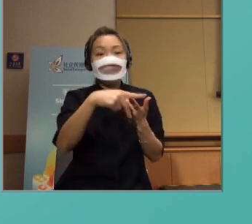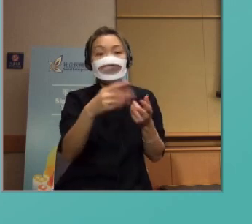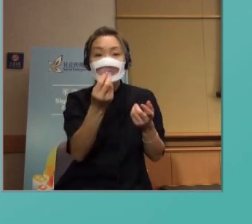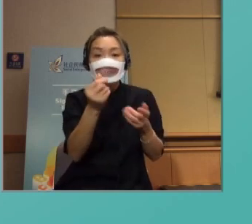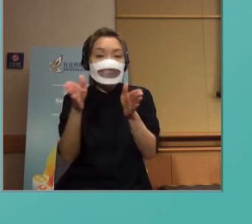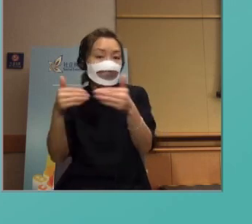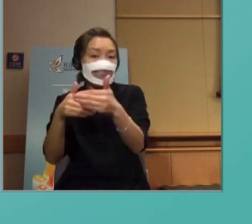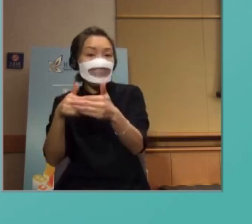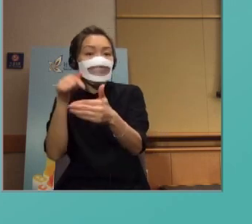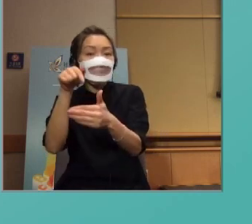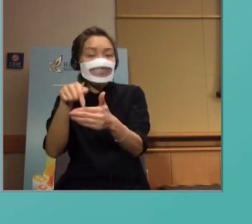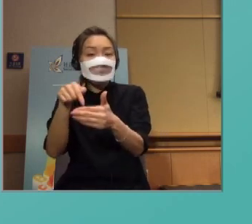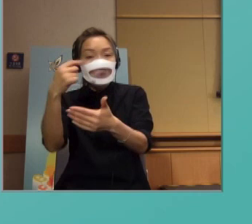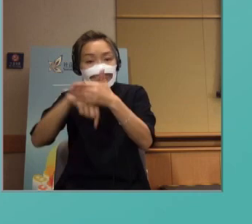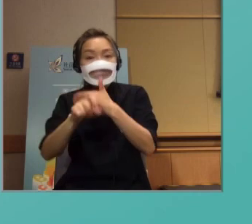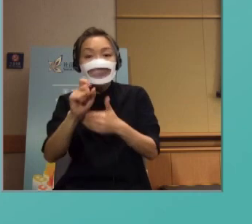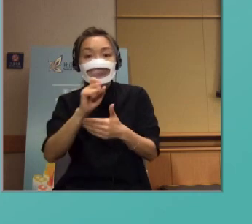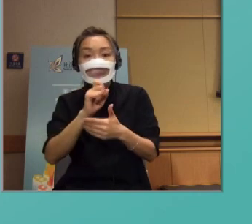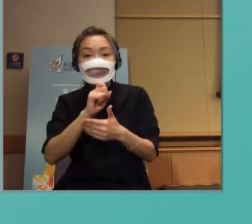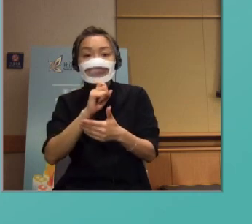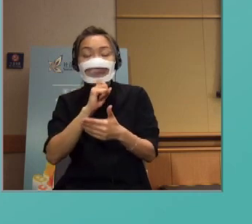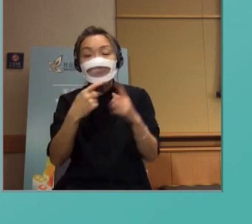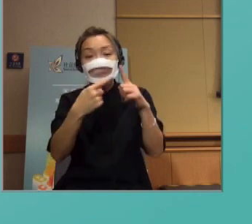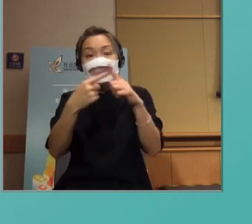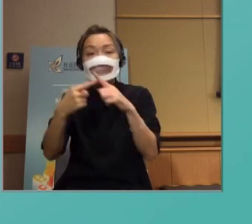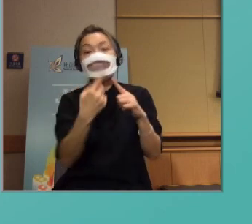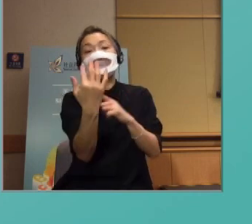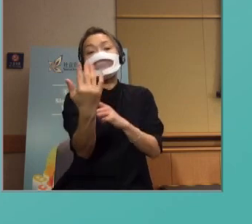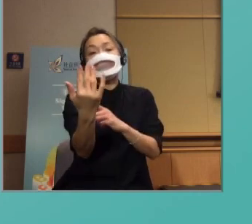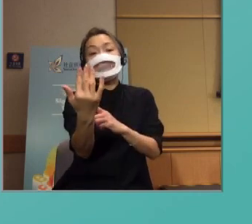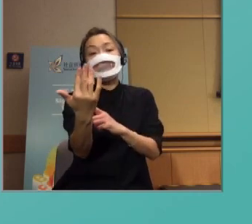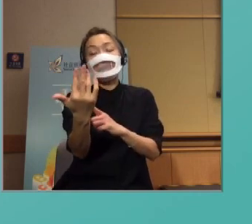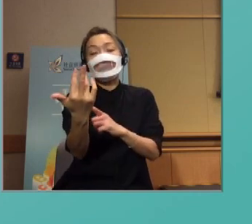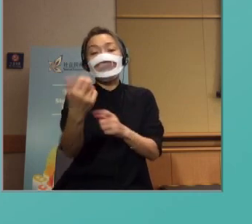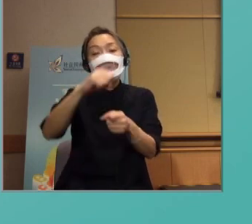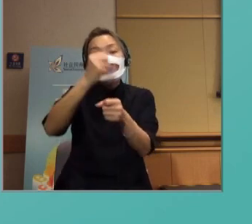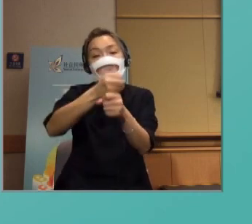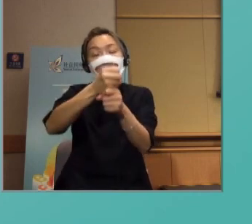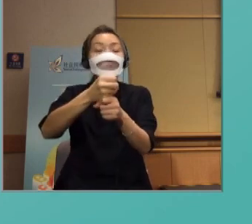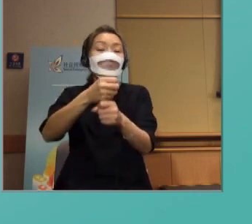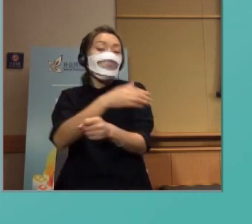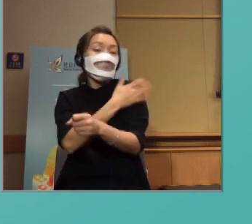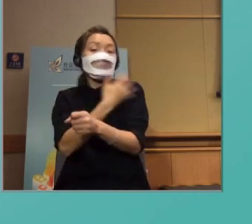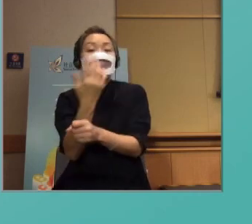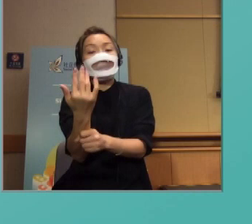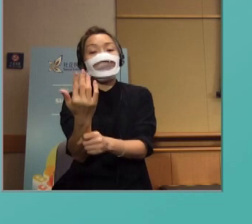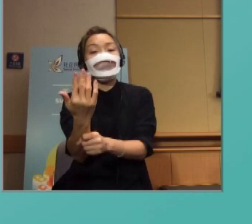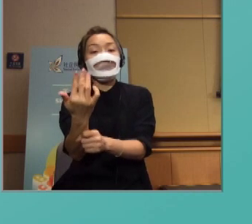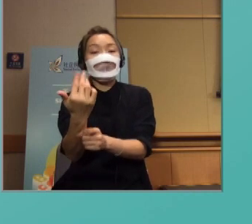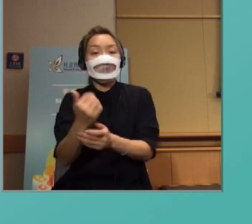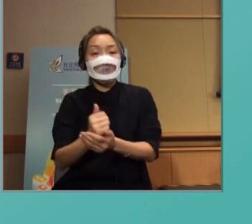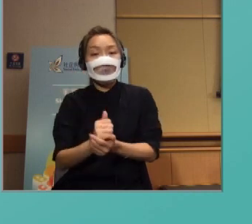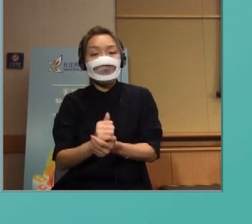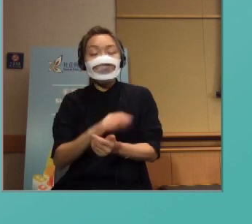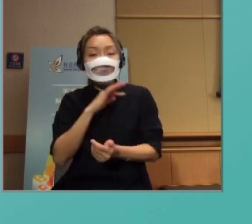in the Sandbox, for instance. What kind of jobs are created, as opposed to how many users there are particularly. Because if you take the same number of users of something